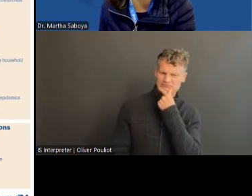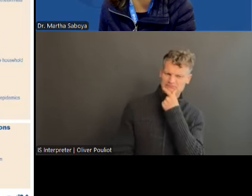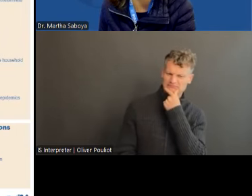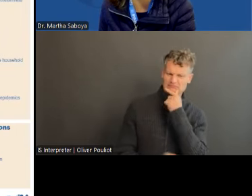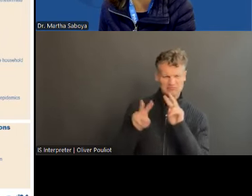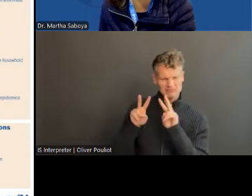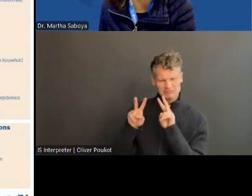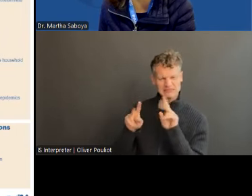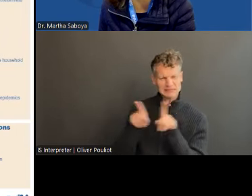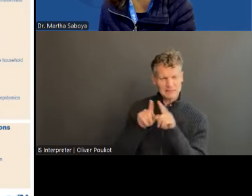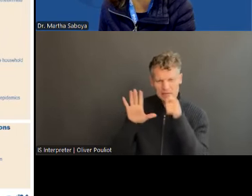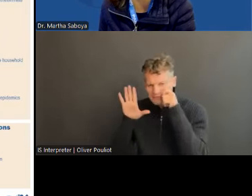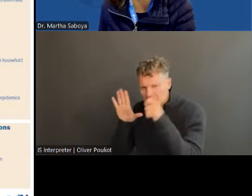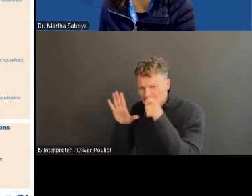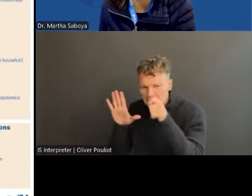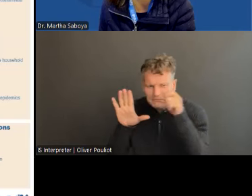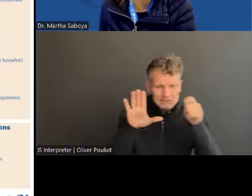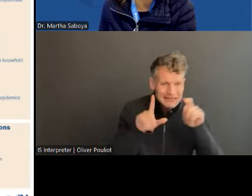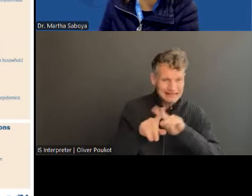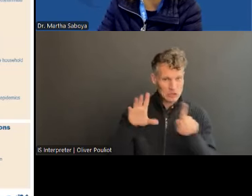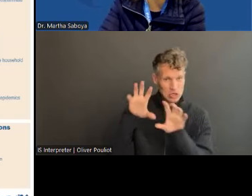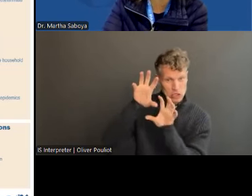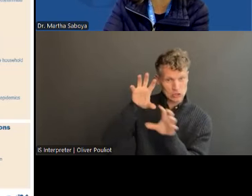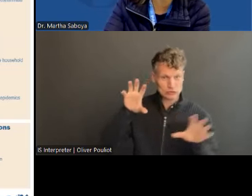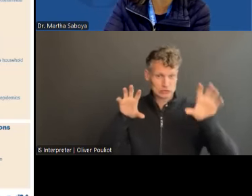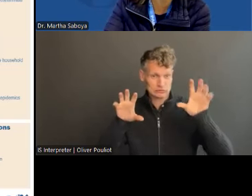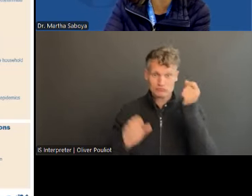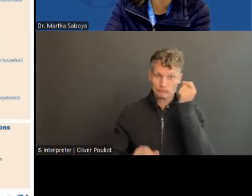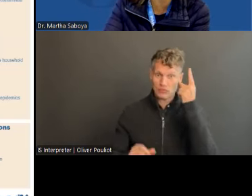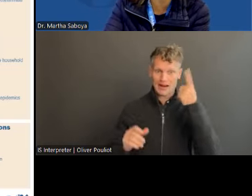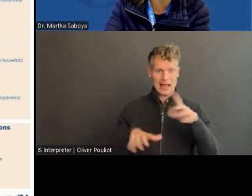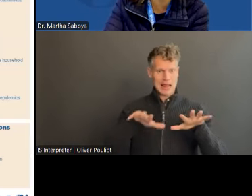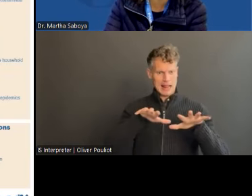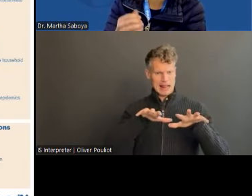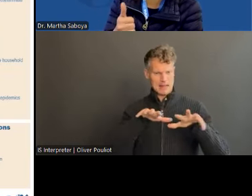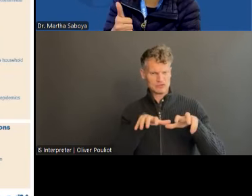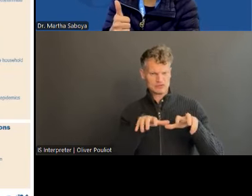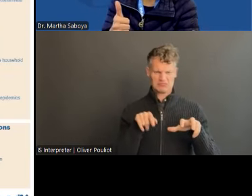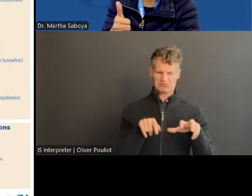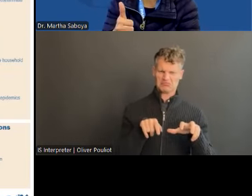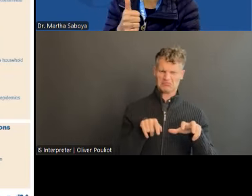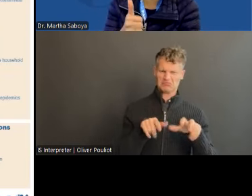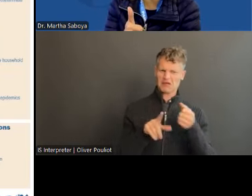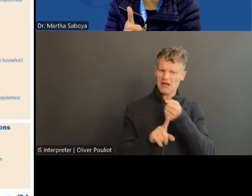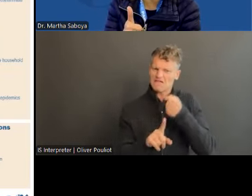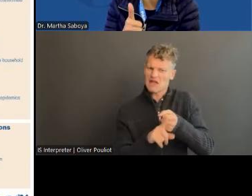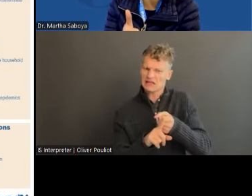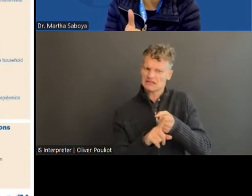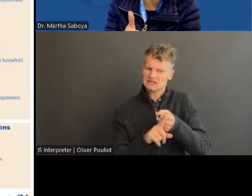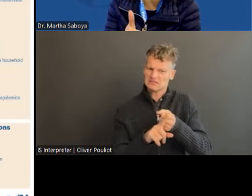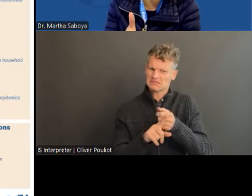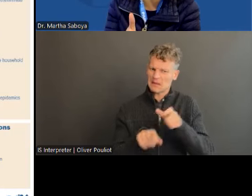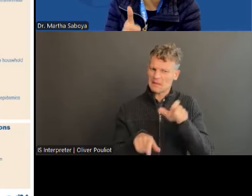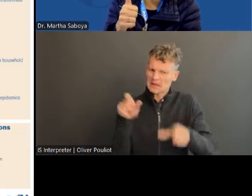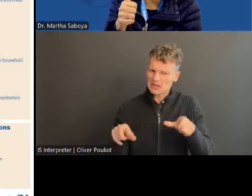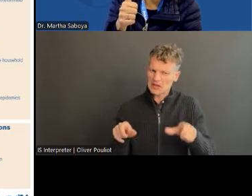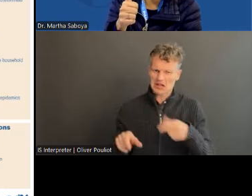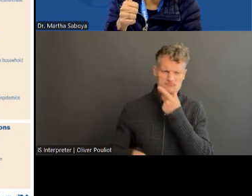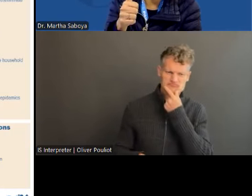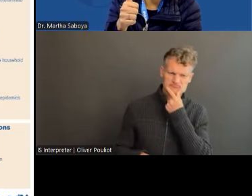of having leprosy as a disease that is still affecting populations, even though that we